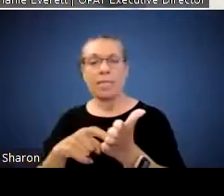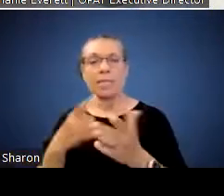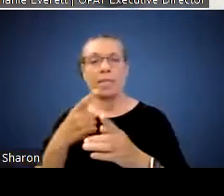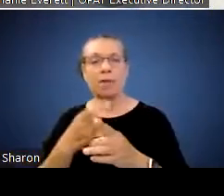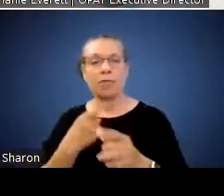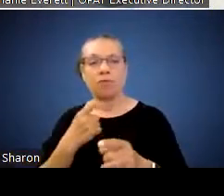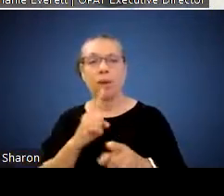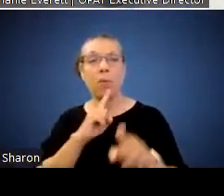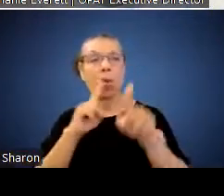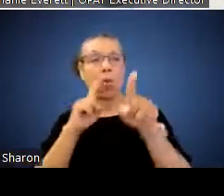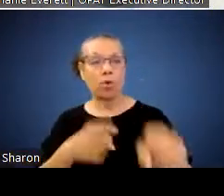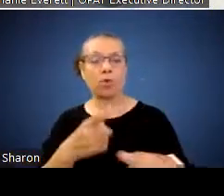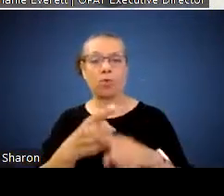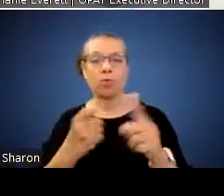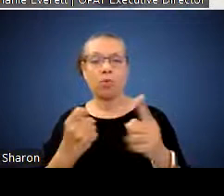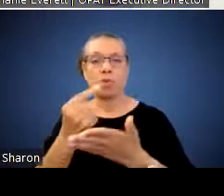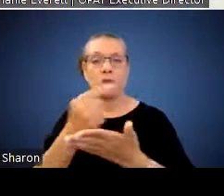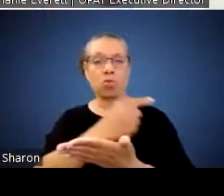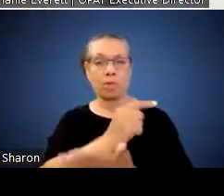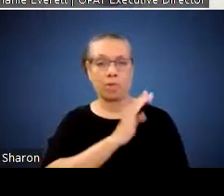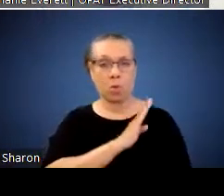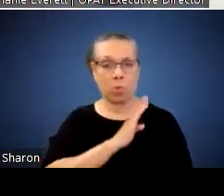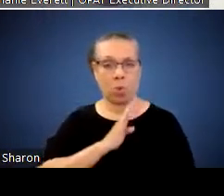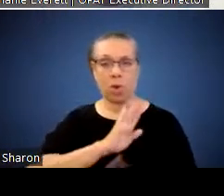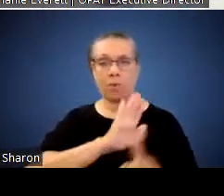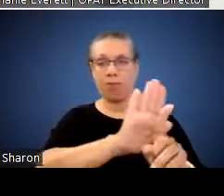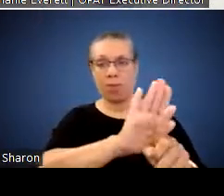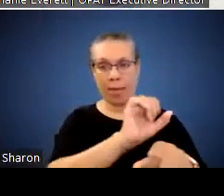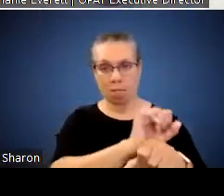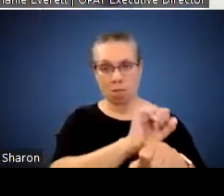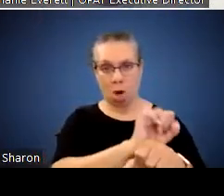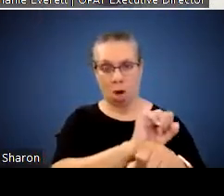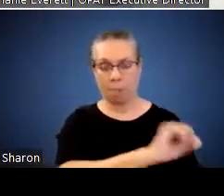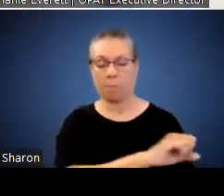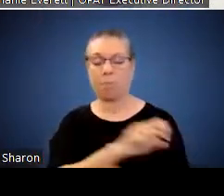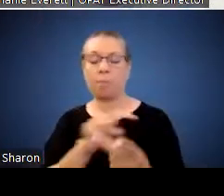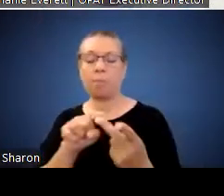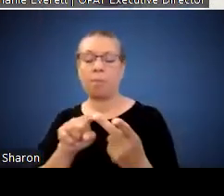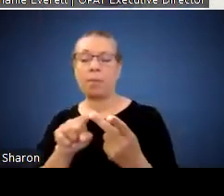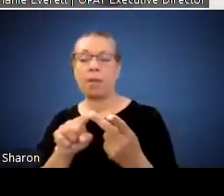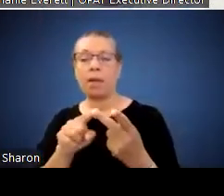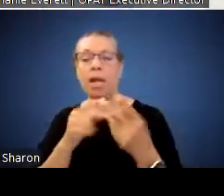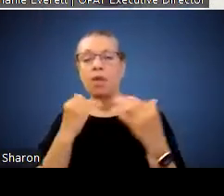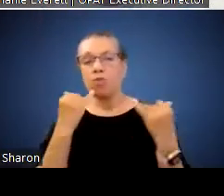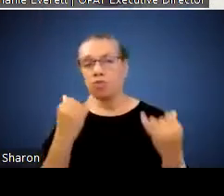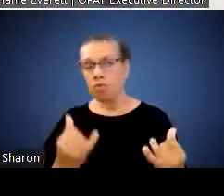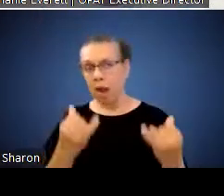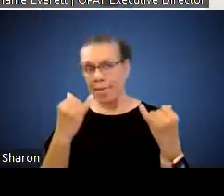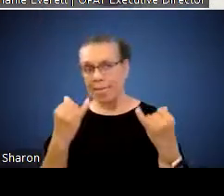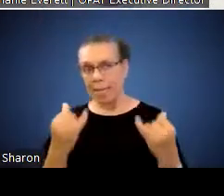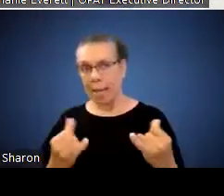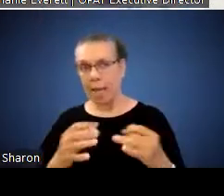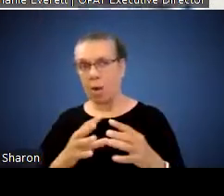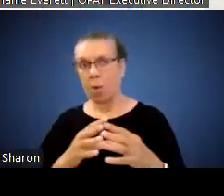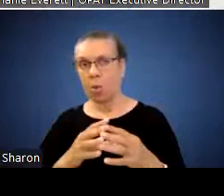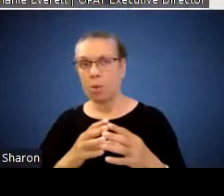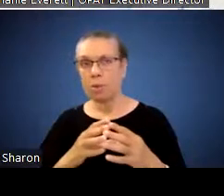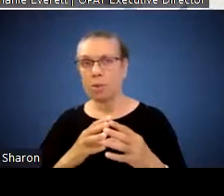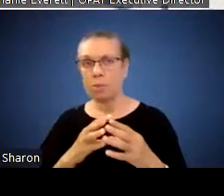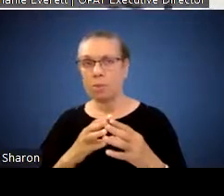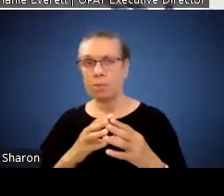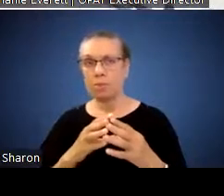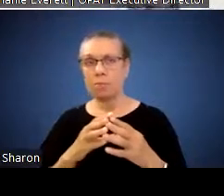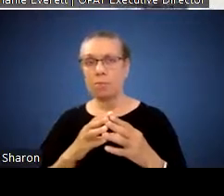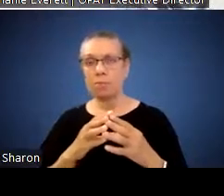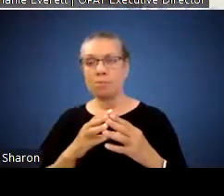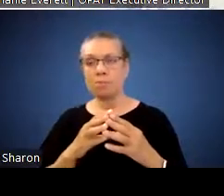do their job. And that is currently something that we're